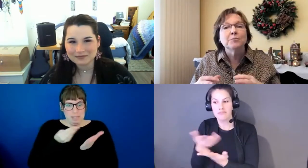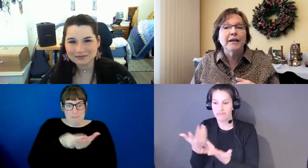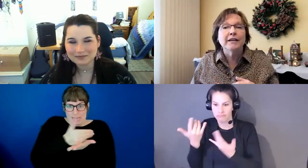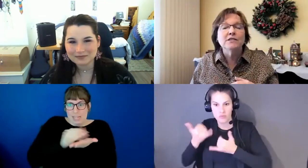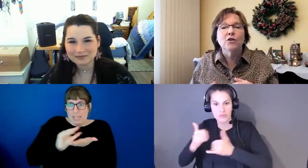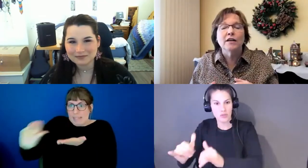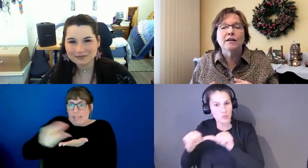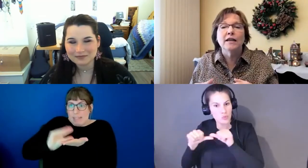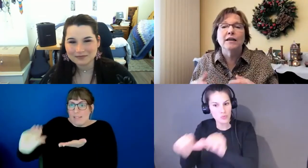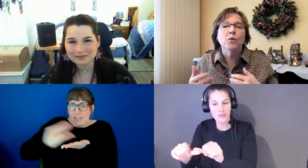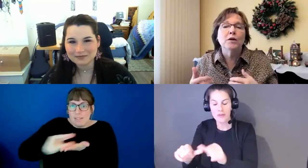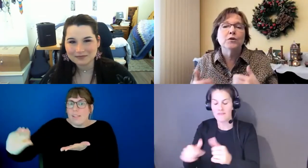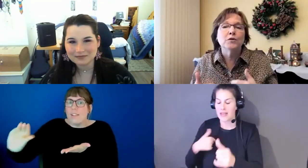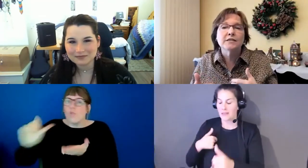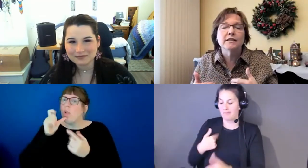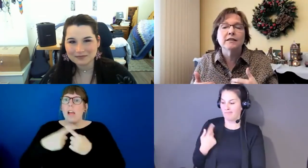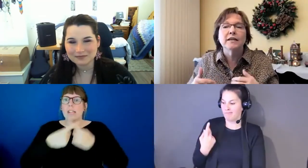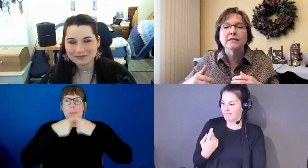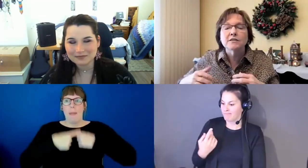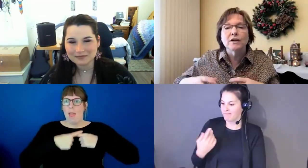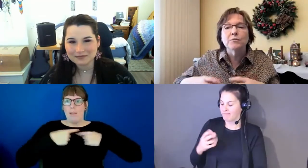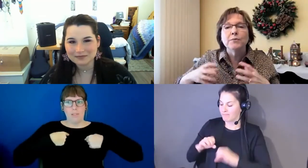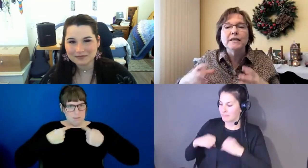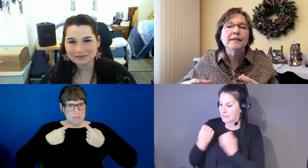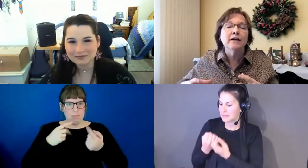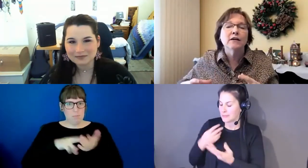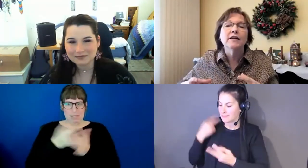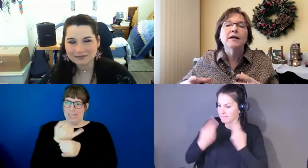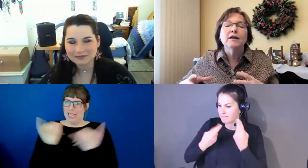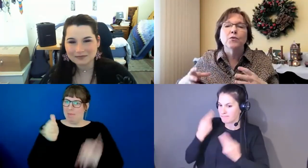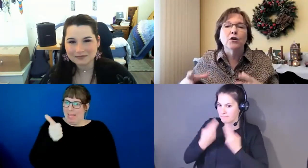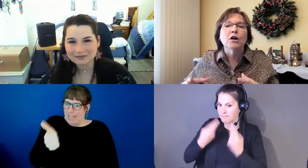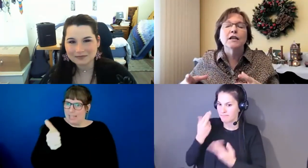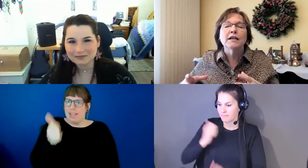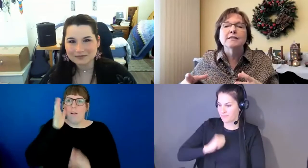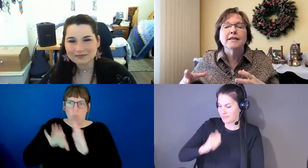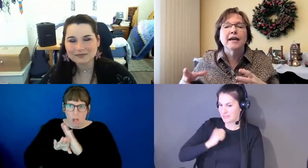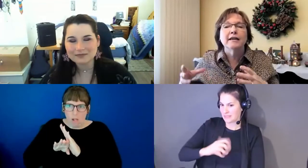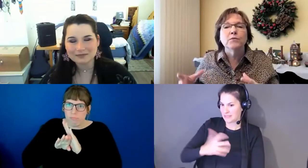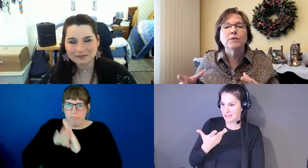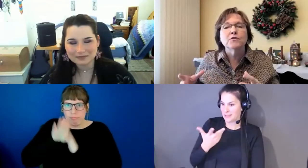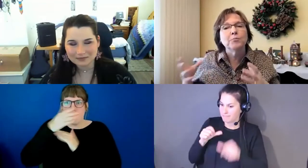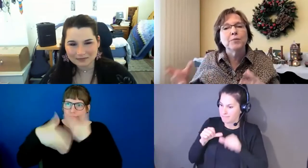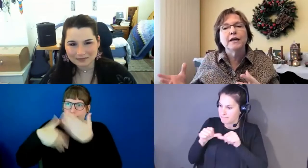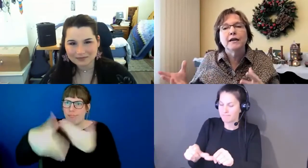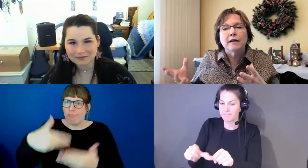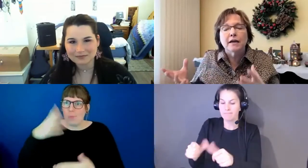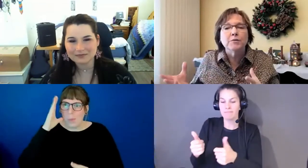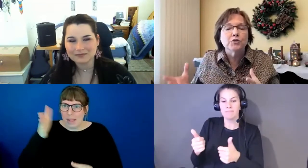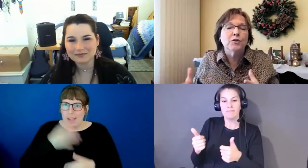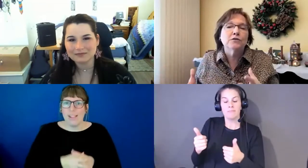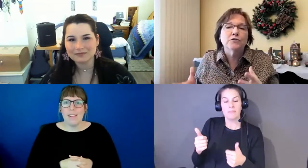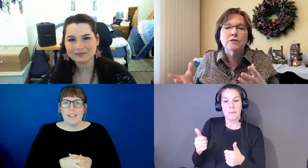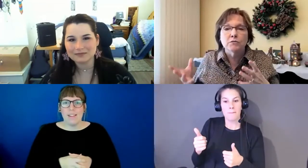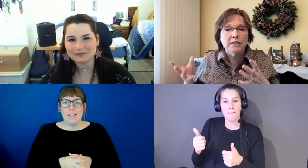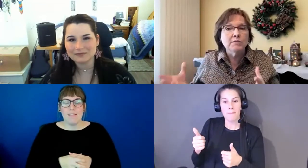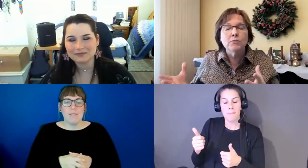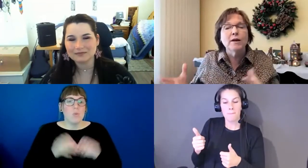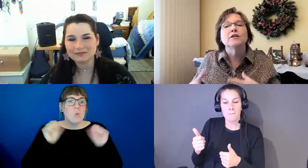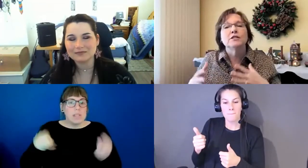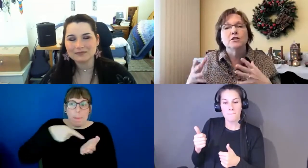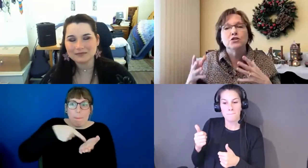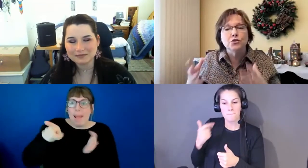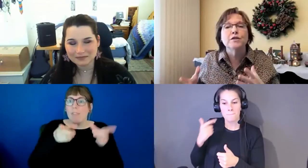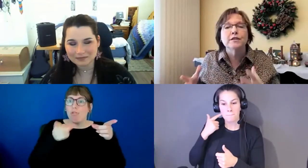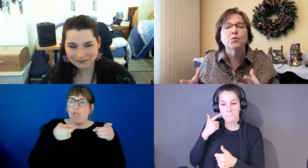doesn't depend on any one person, that is going to be there regardless, and is going to pay a couple of directors reasonably